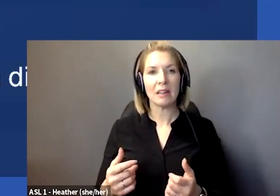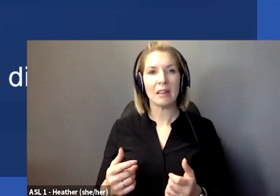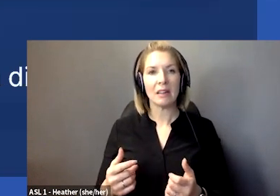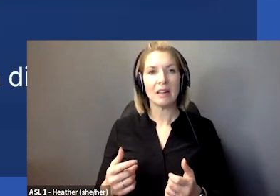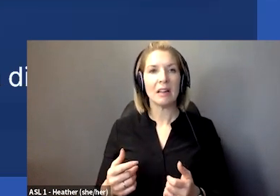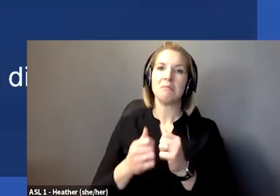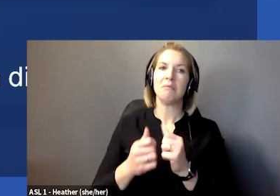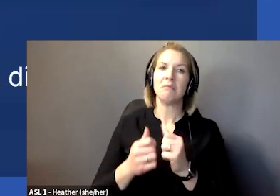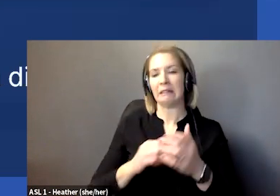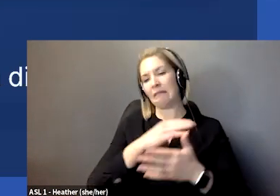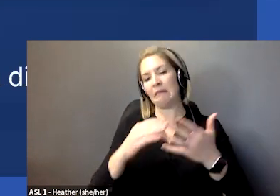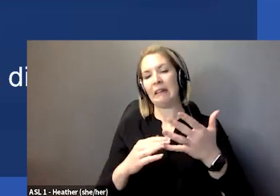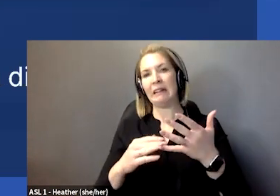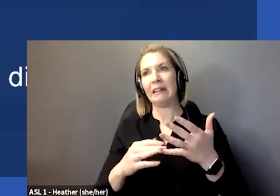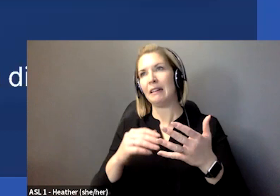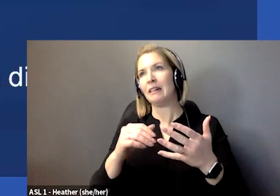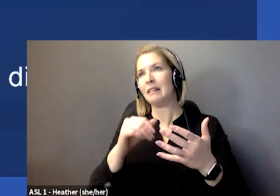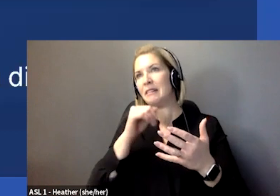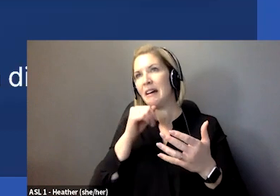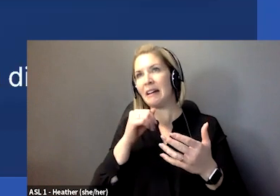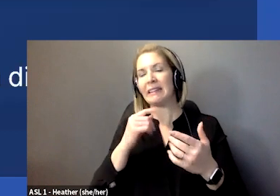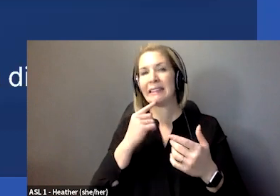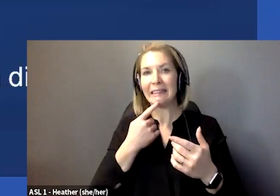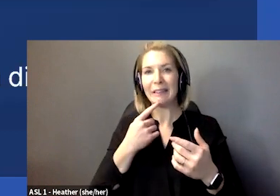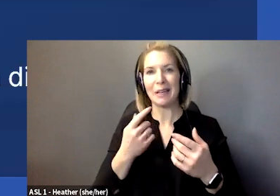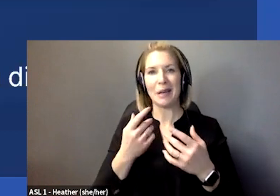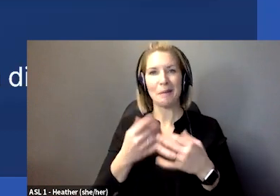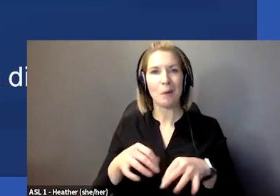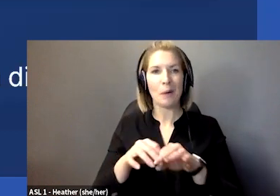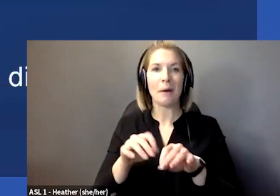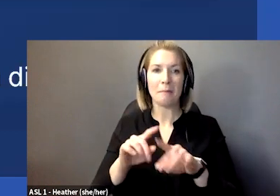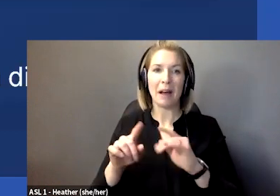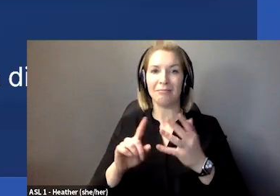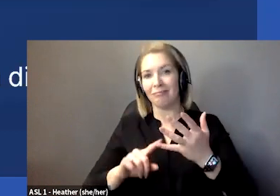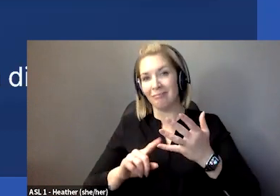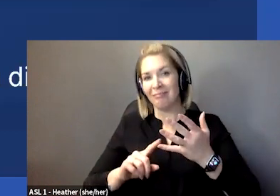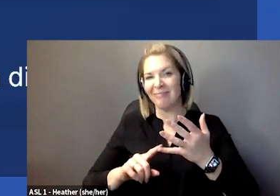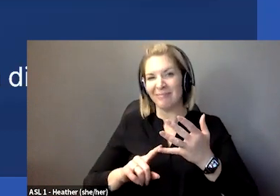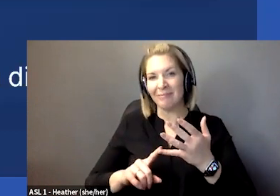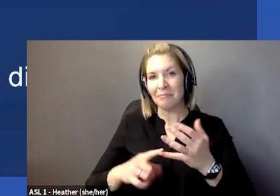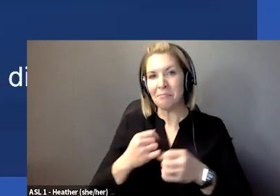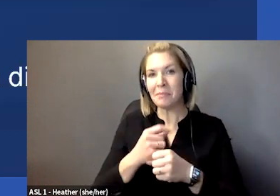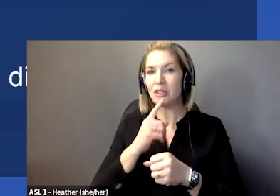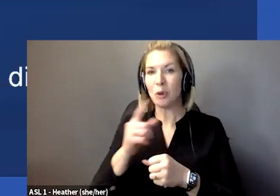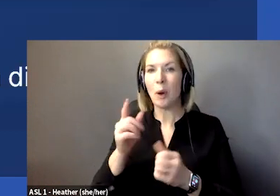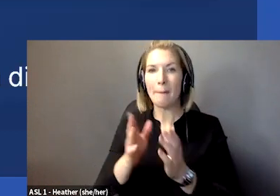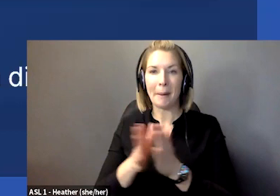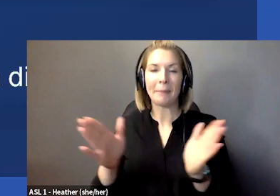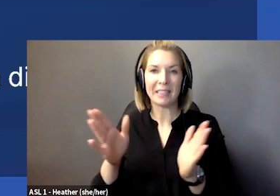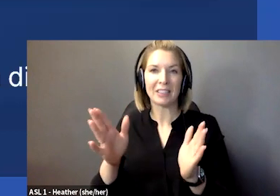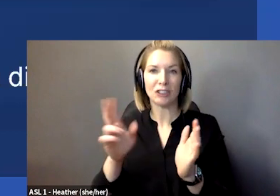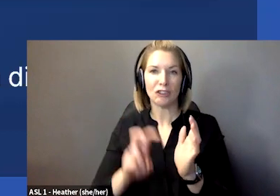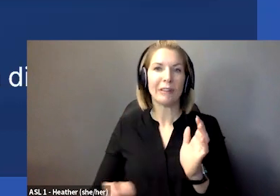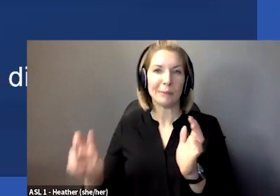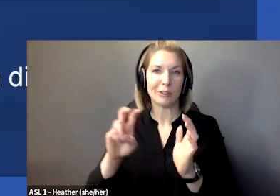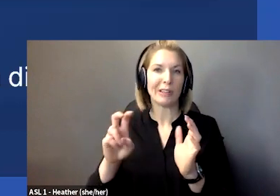but definitely something that a lot of folks talked to us about in our first Delphi survey was the importance of making public transit more accessible. And just